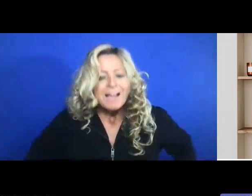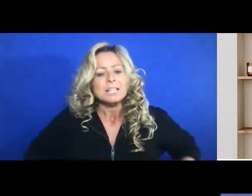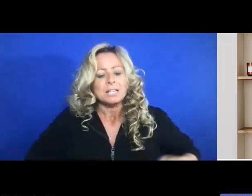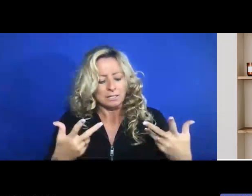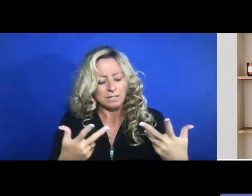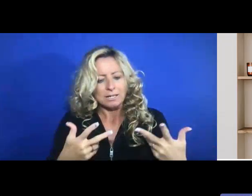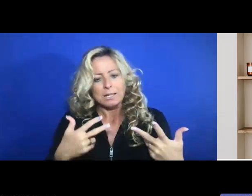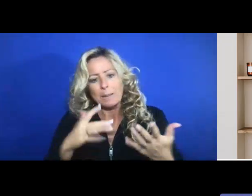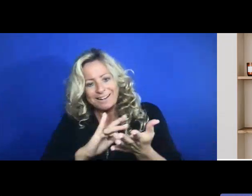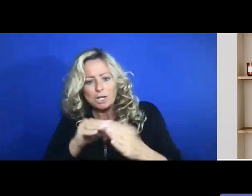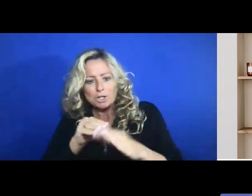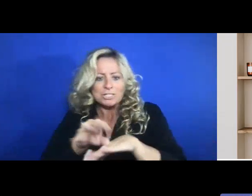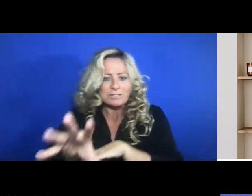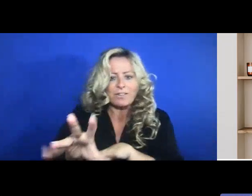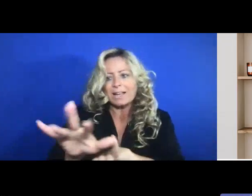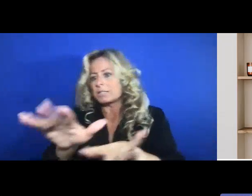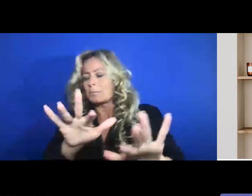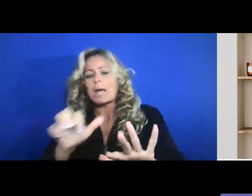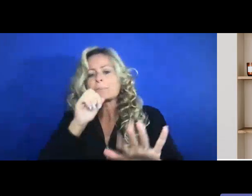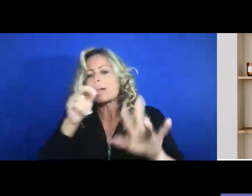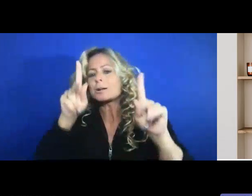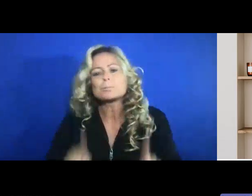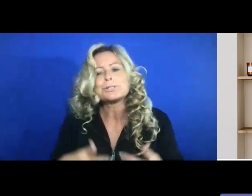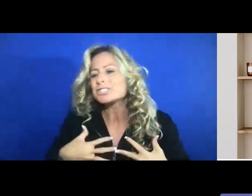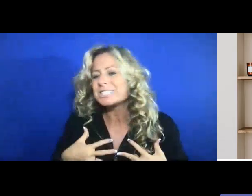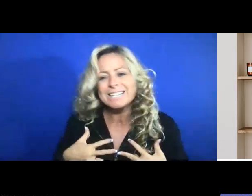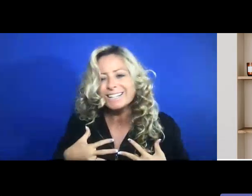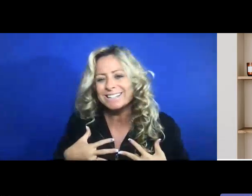medications affect that, right? But I'm not somebody that